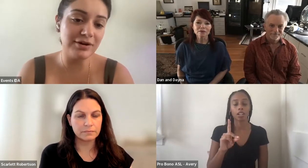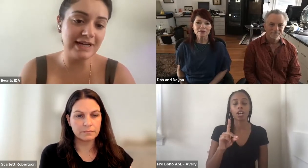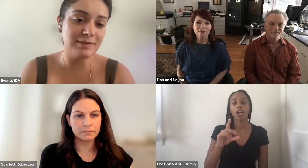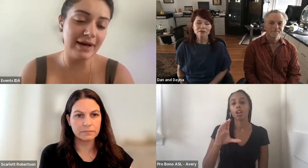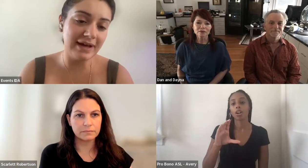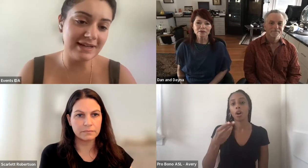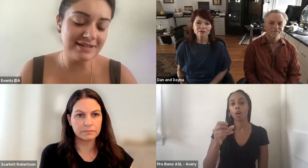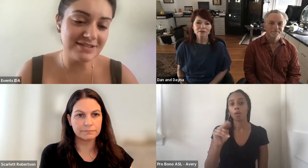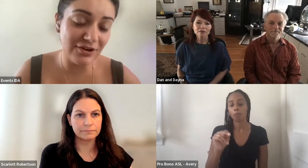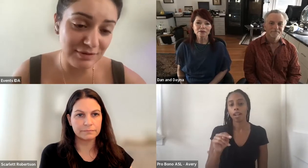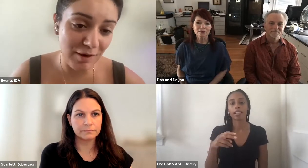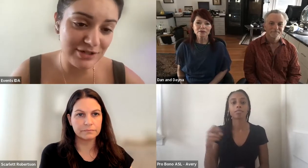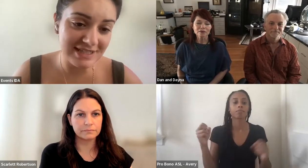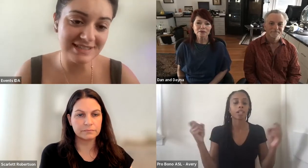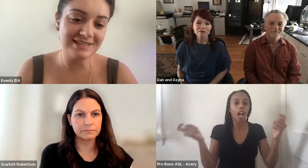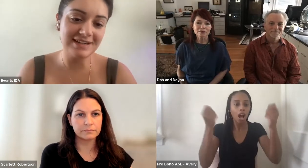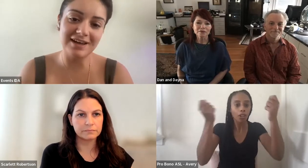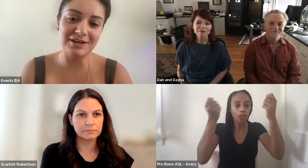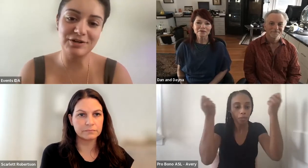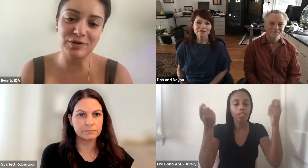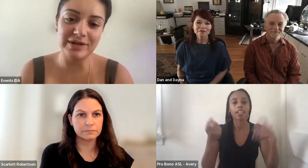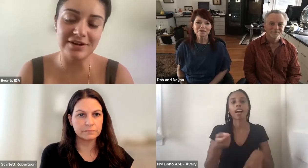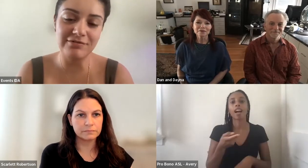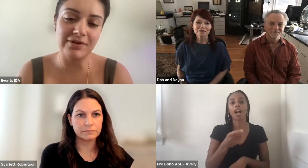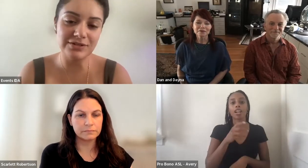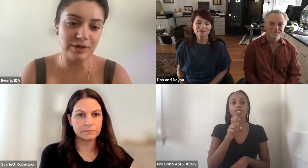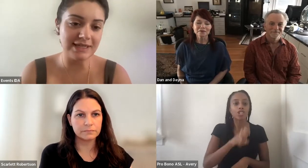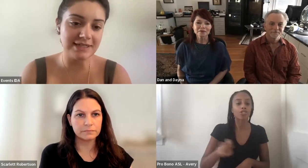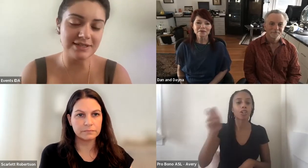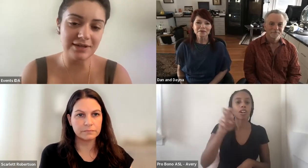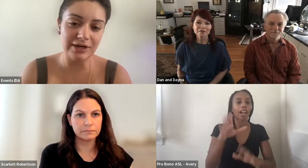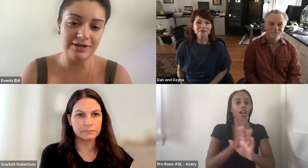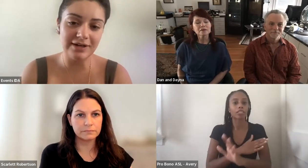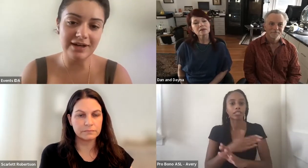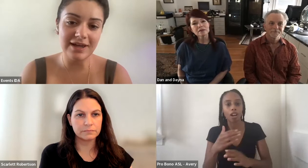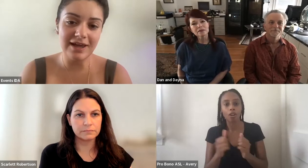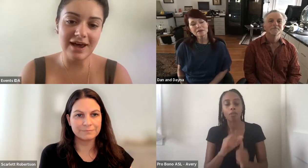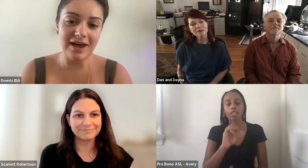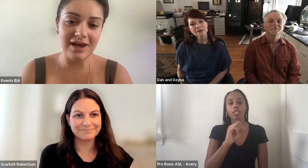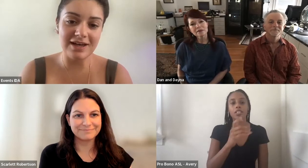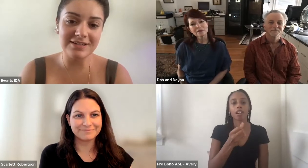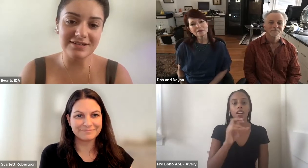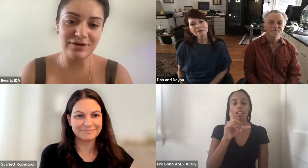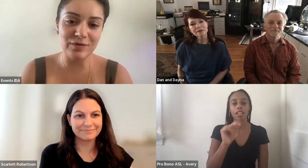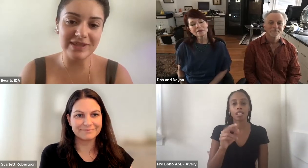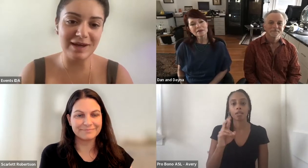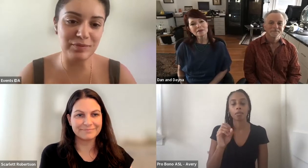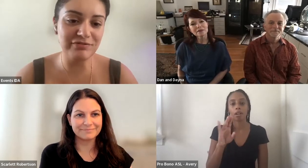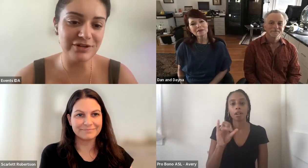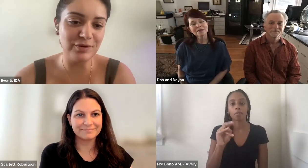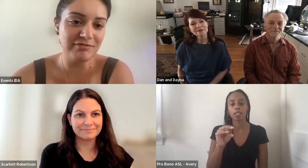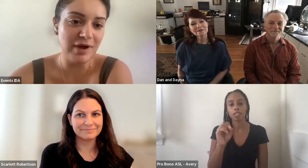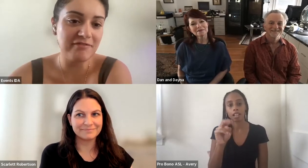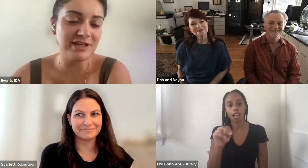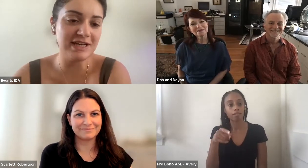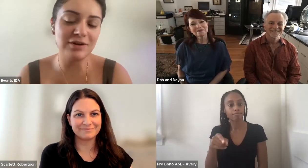and moderated by Scarlett Robertson, who is our fall screening series curator. So with that